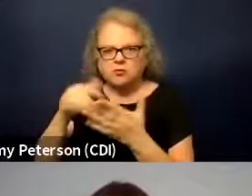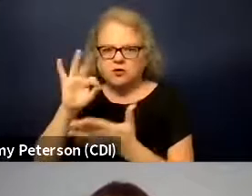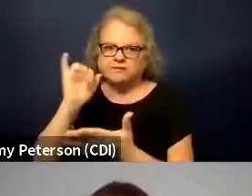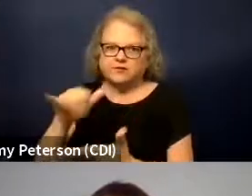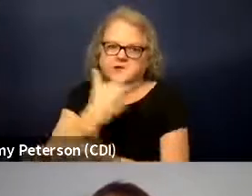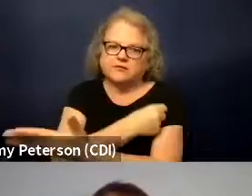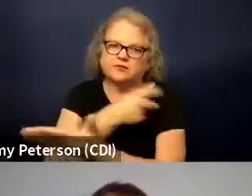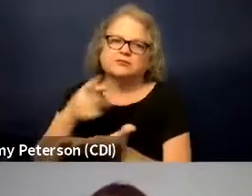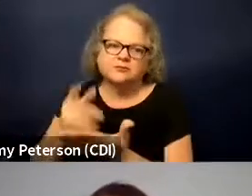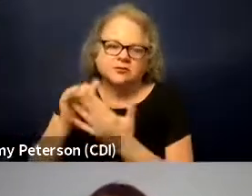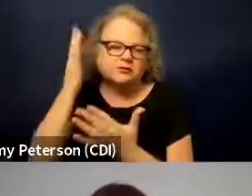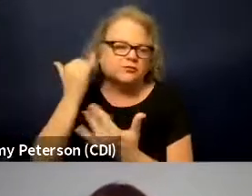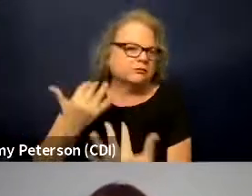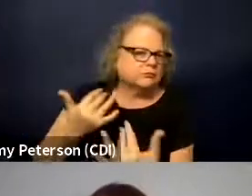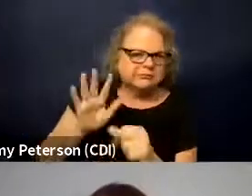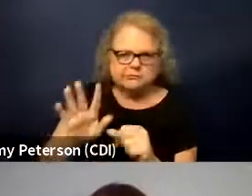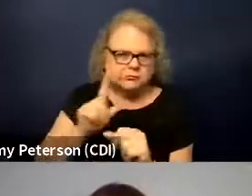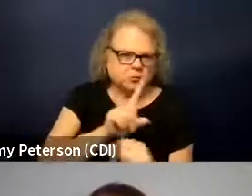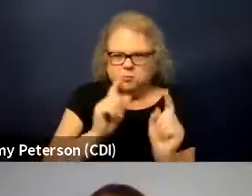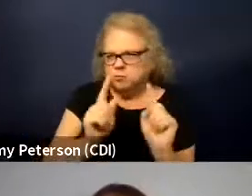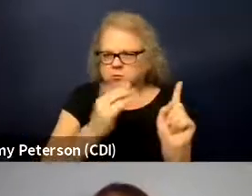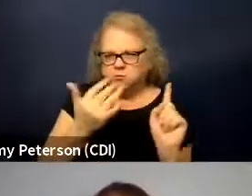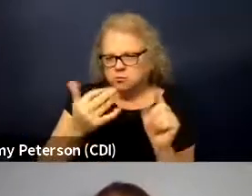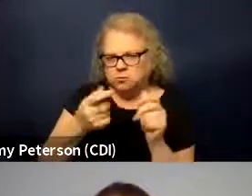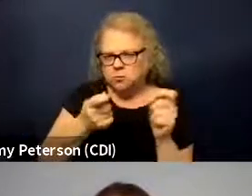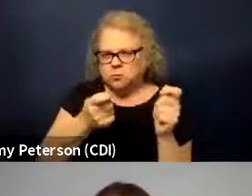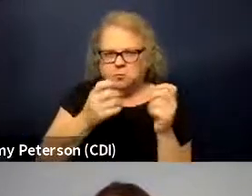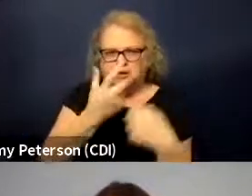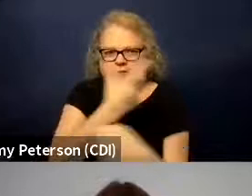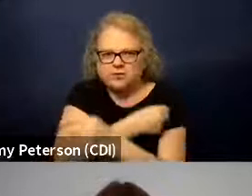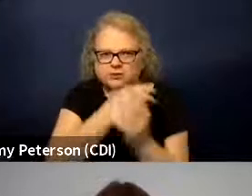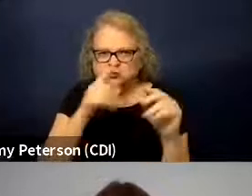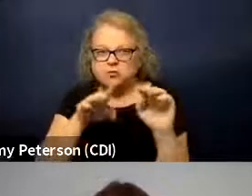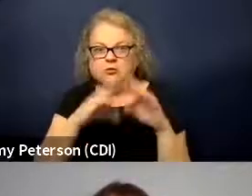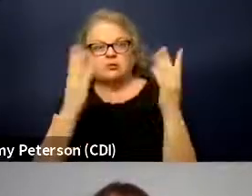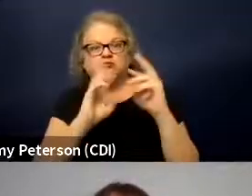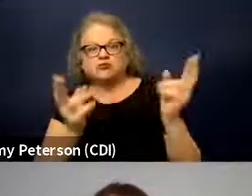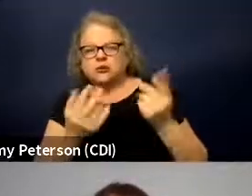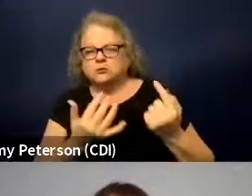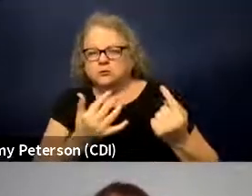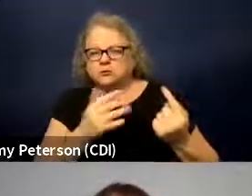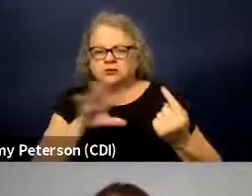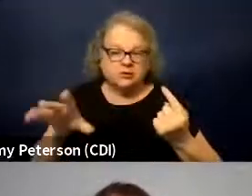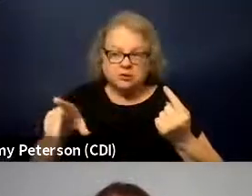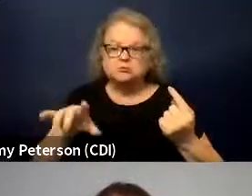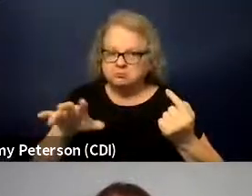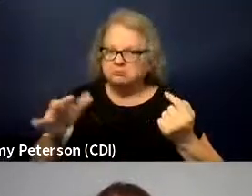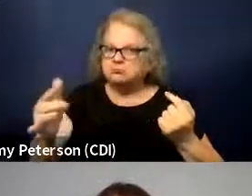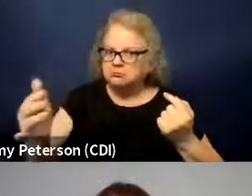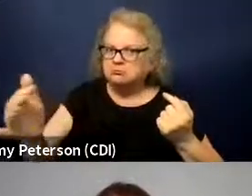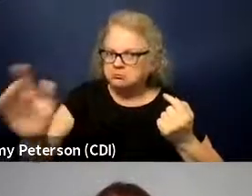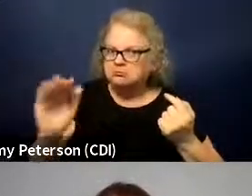people. What was different here is that our government and the governments of many